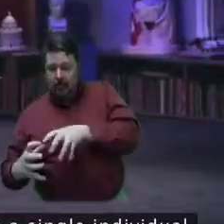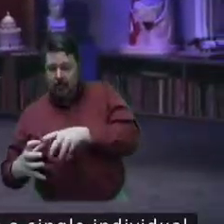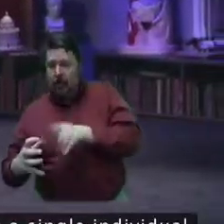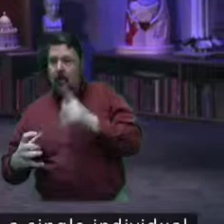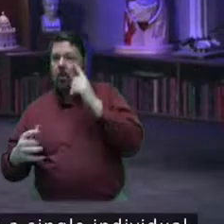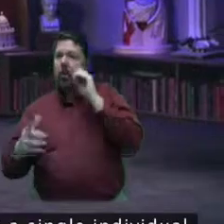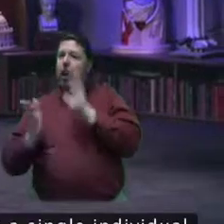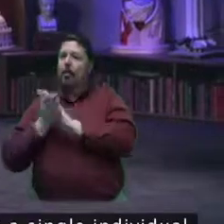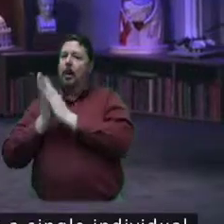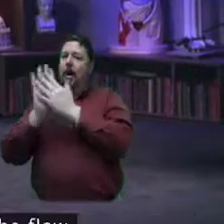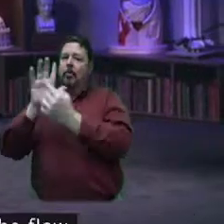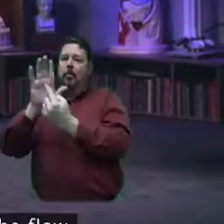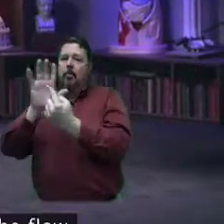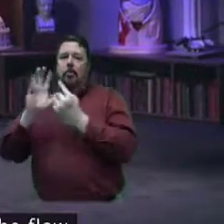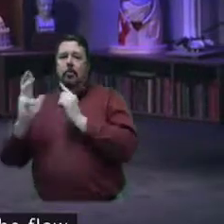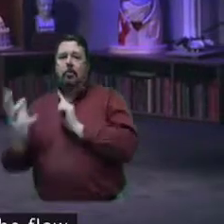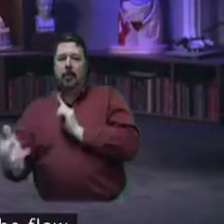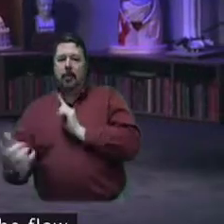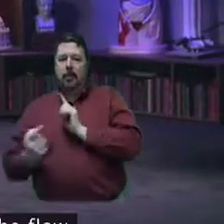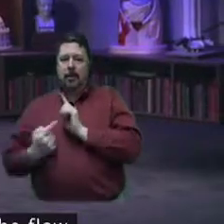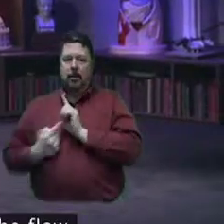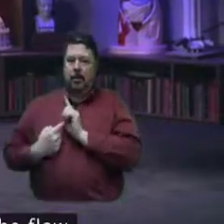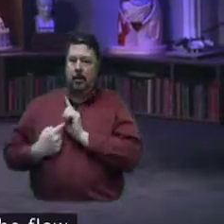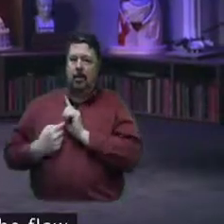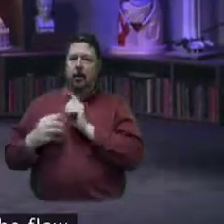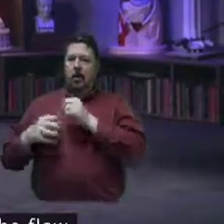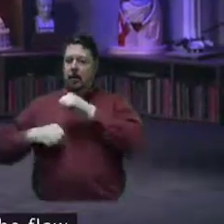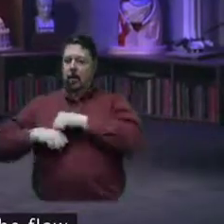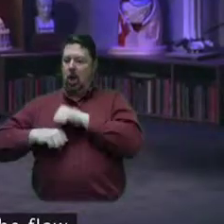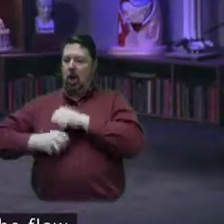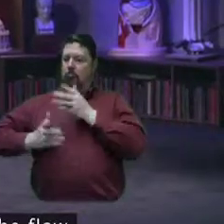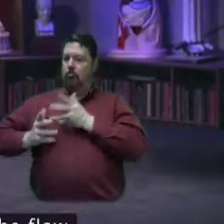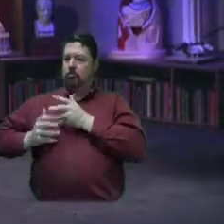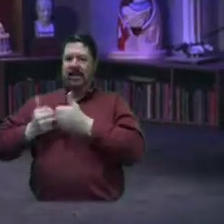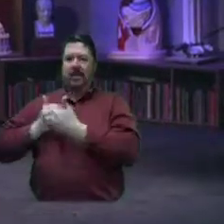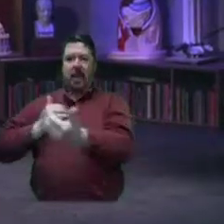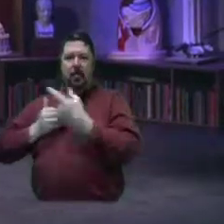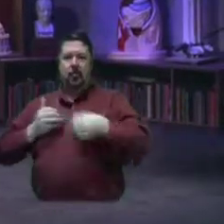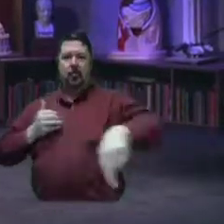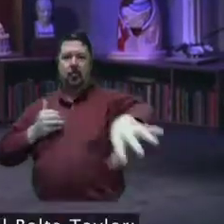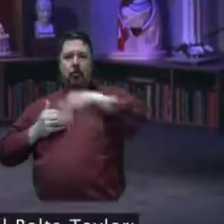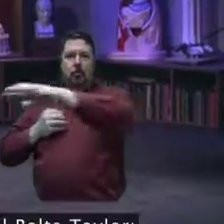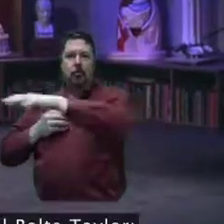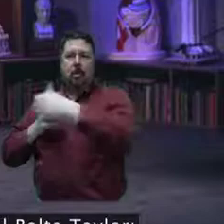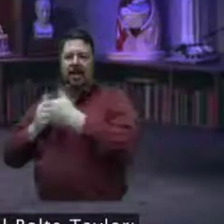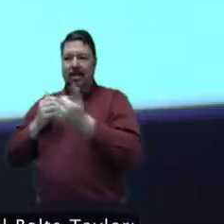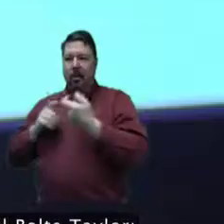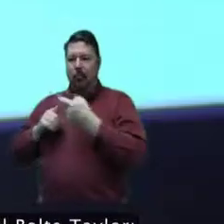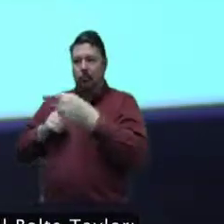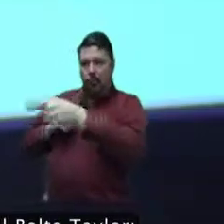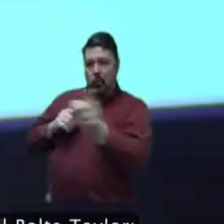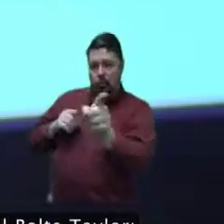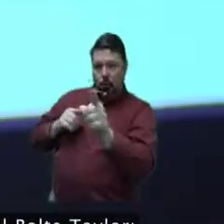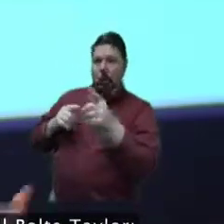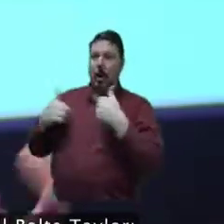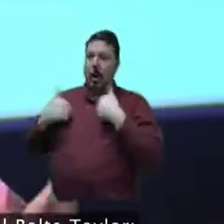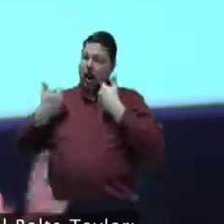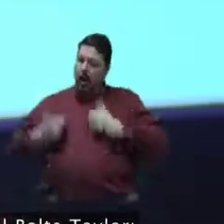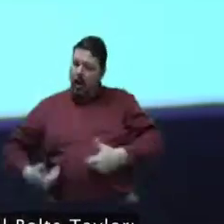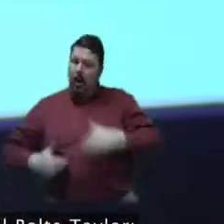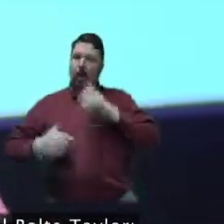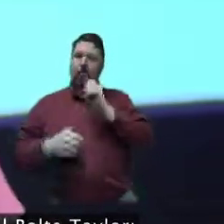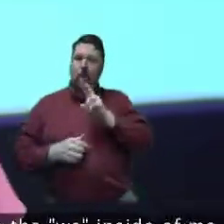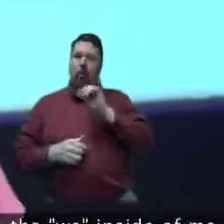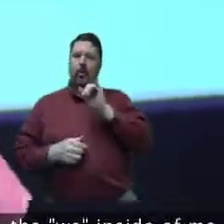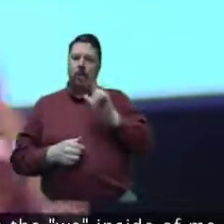where I become a single individual, a solid, separate from the flow, separate from you. I am Dr.